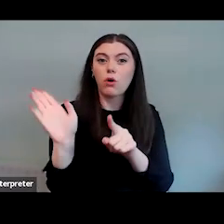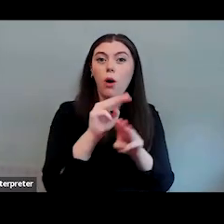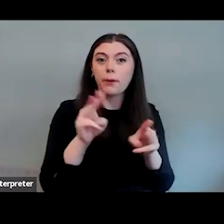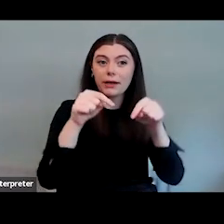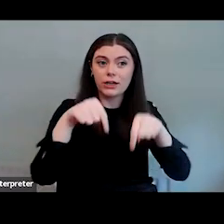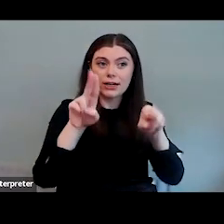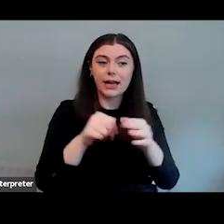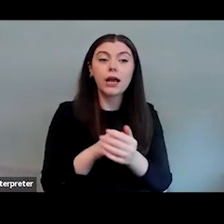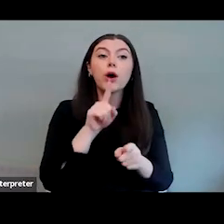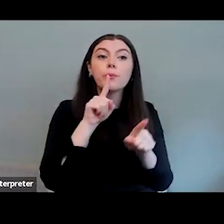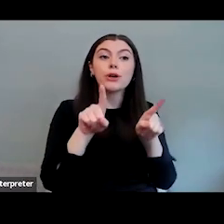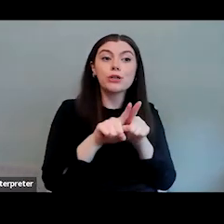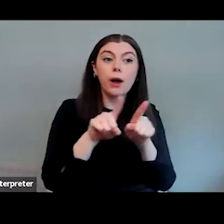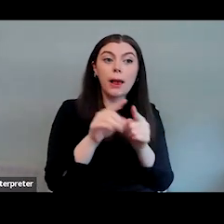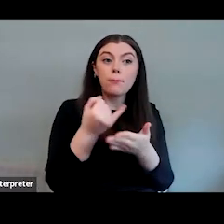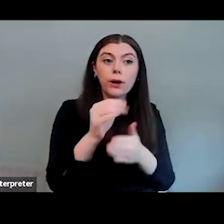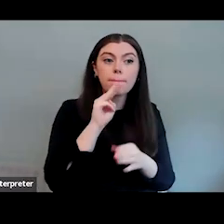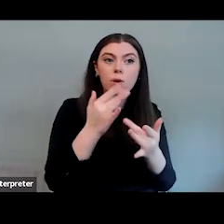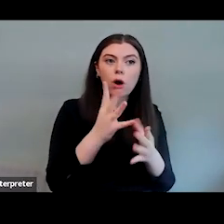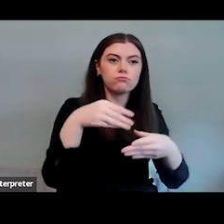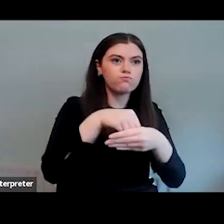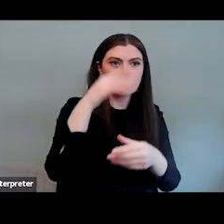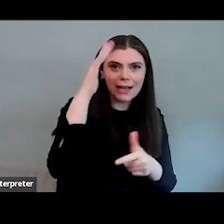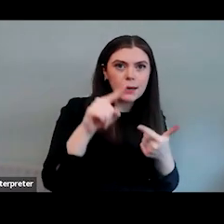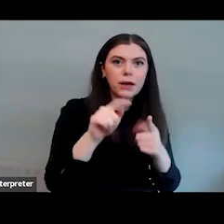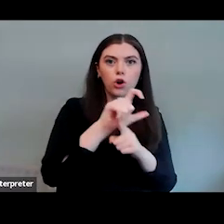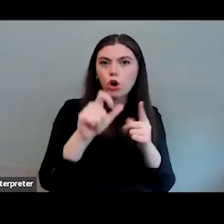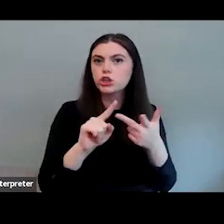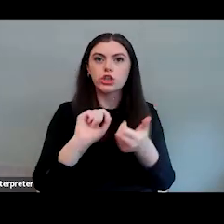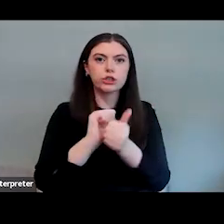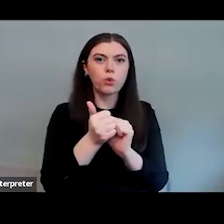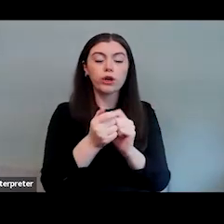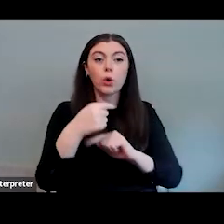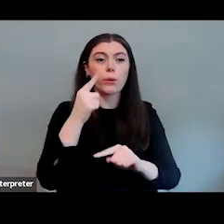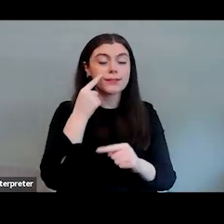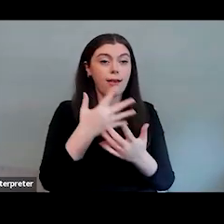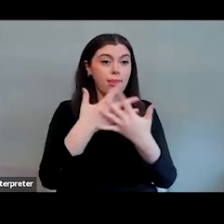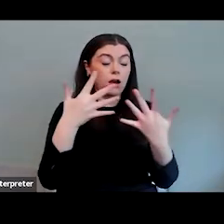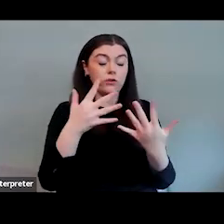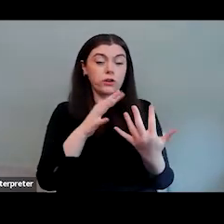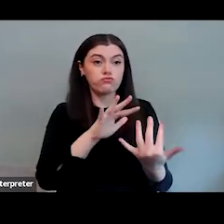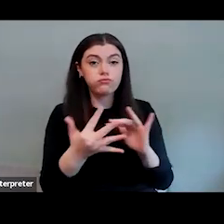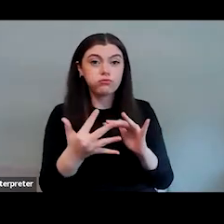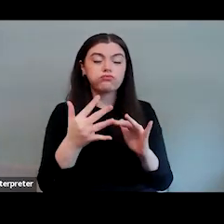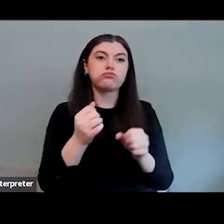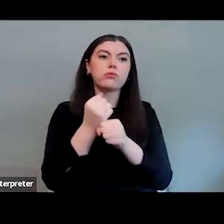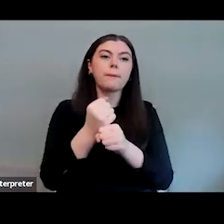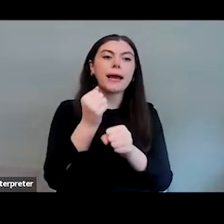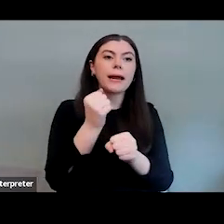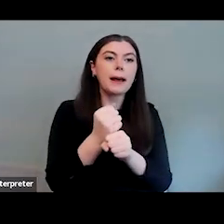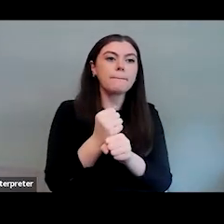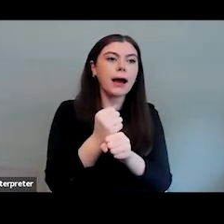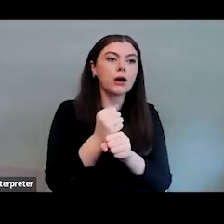means academic, cultural, and sports boycott. We have seen major disruption, major campaigns around La Vuelta